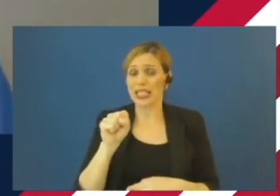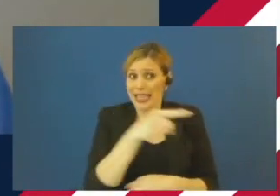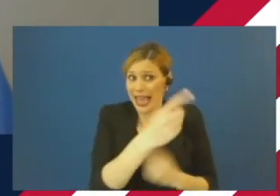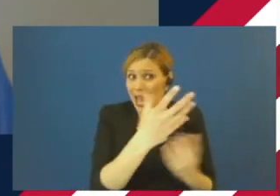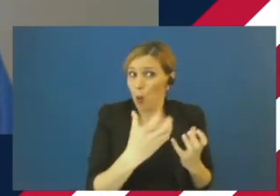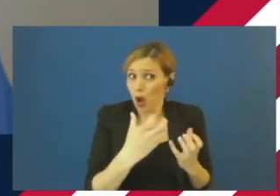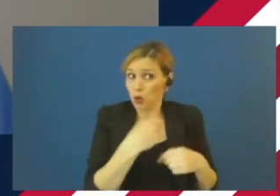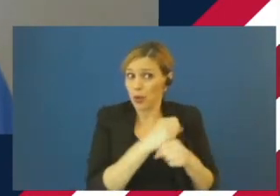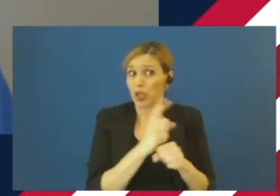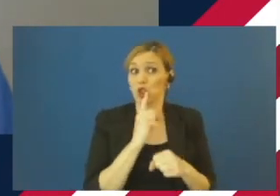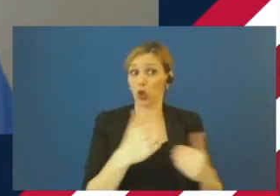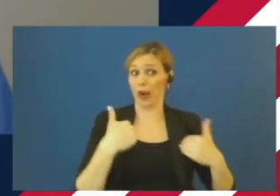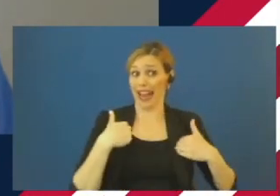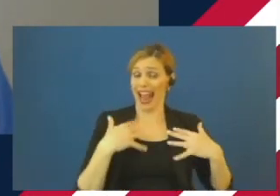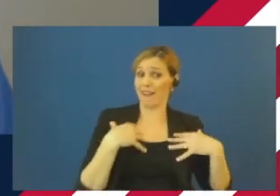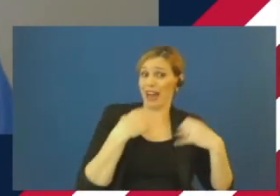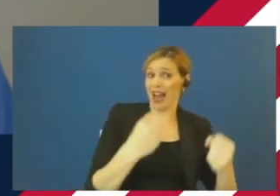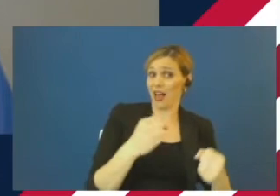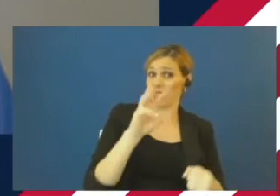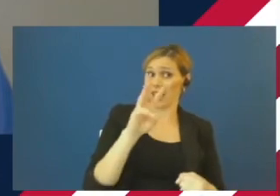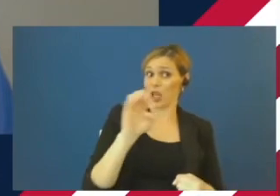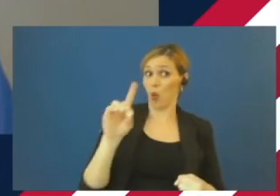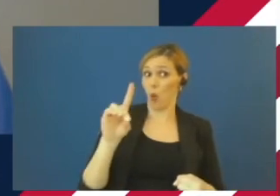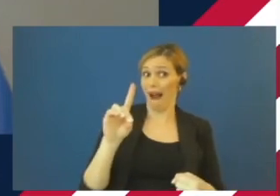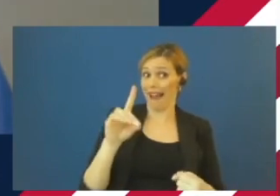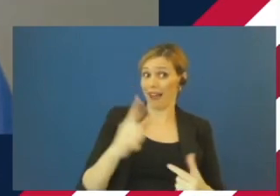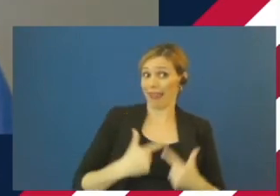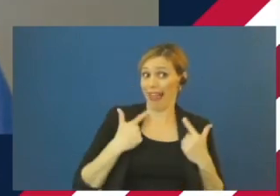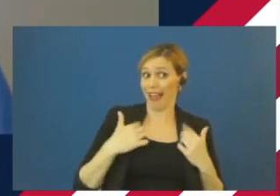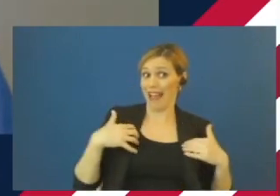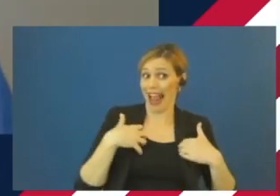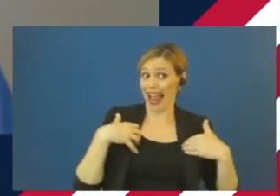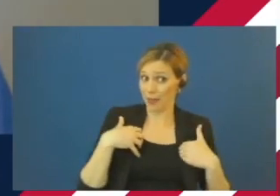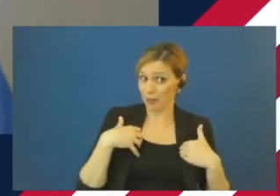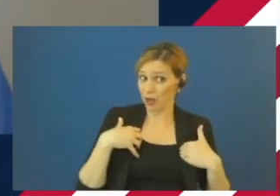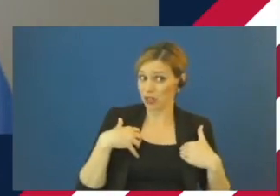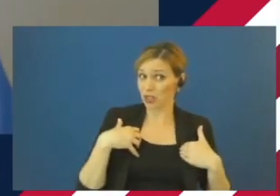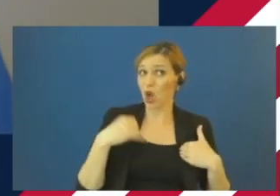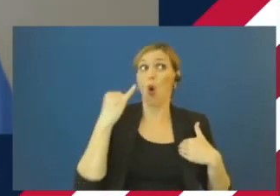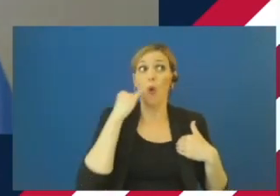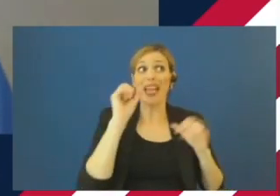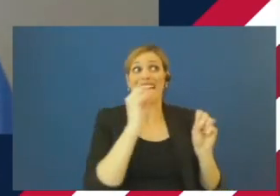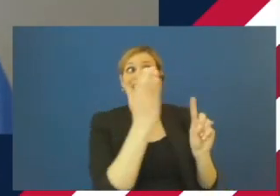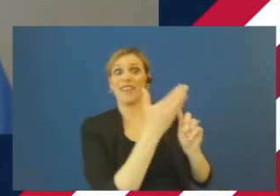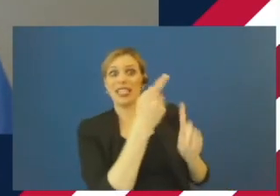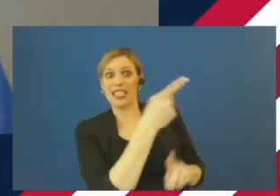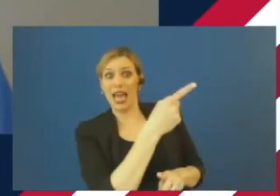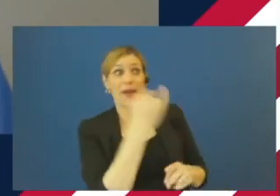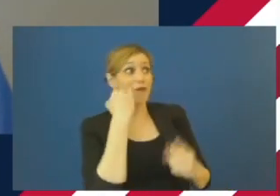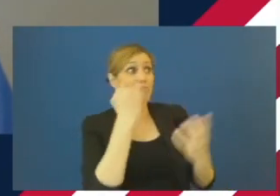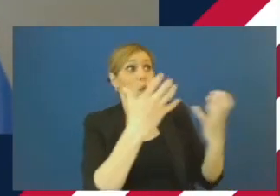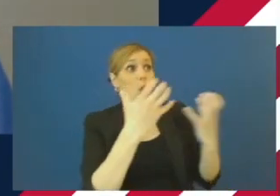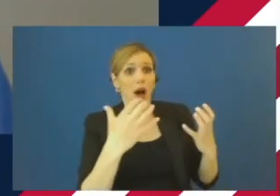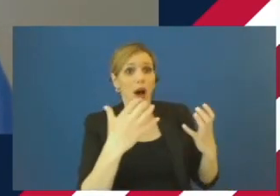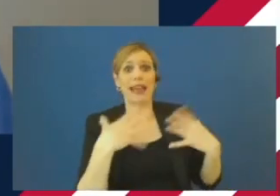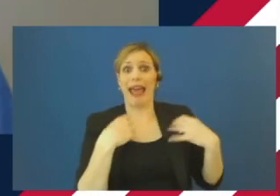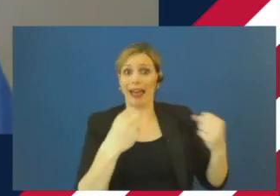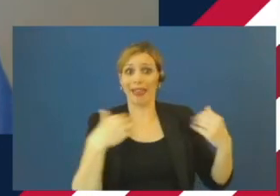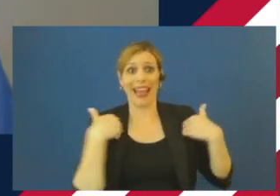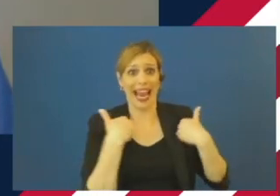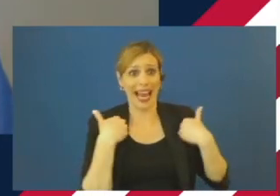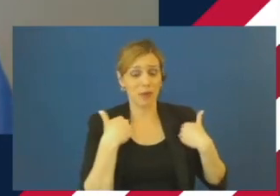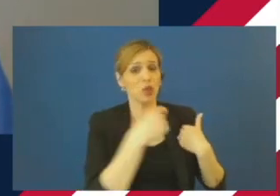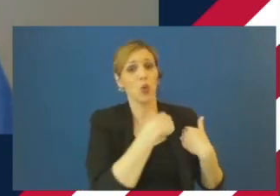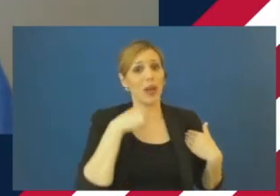healthy streams and waters. All of these ways that we need to convey, and for others it might be economic reasons, for others it might